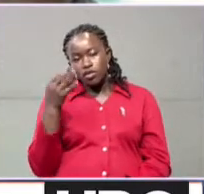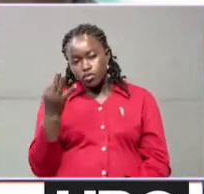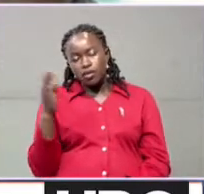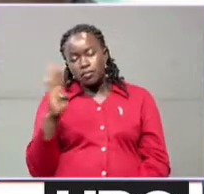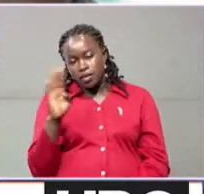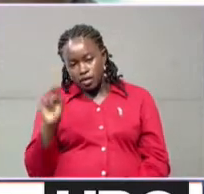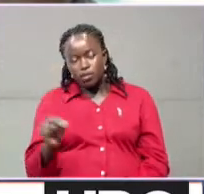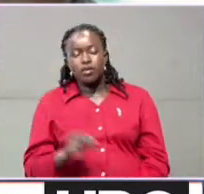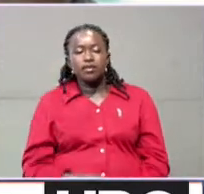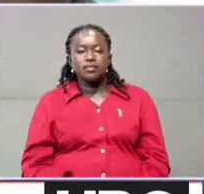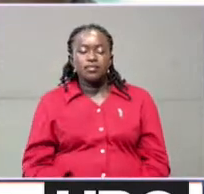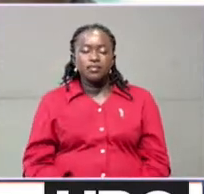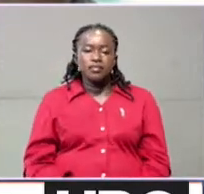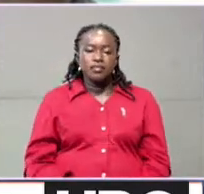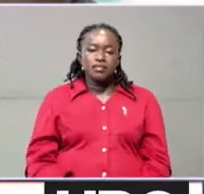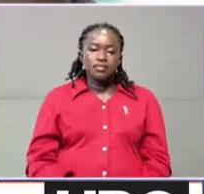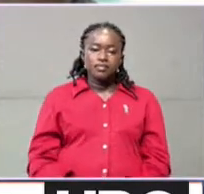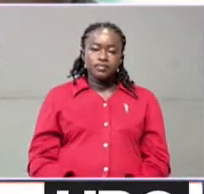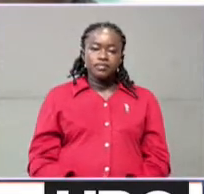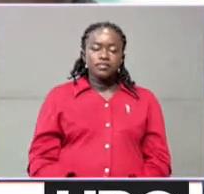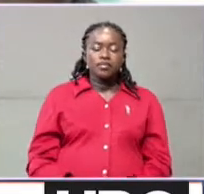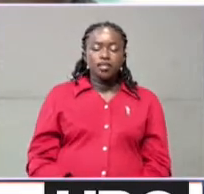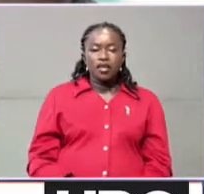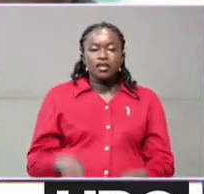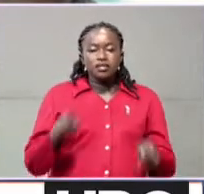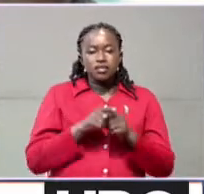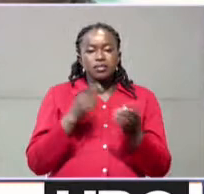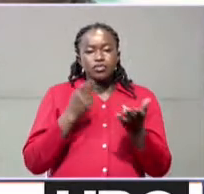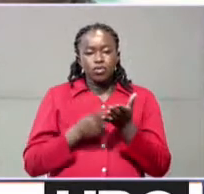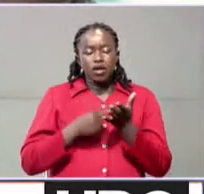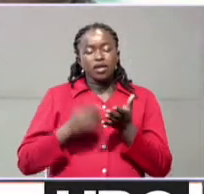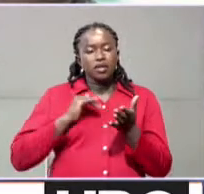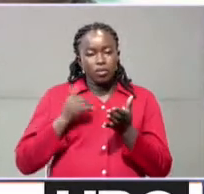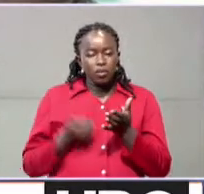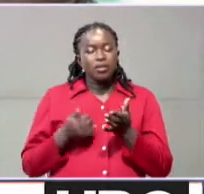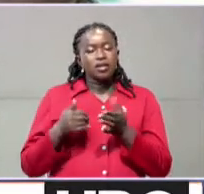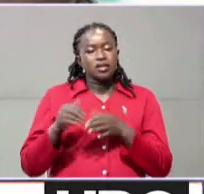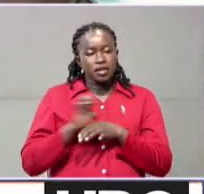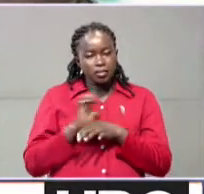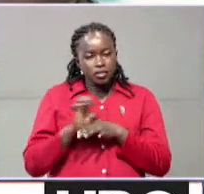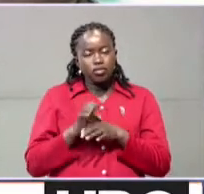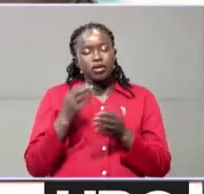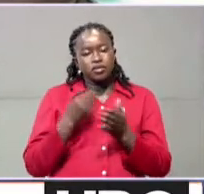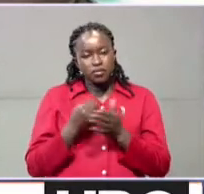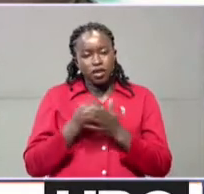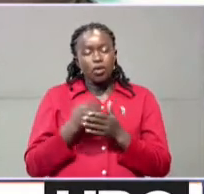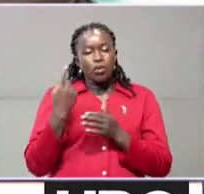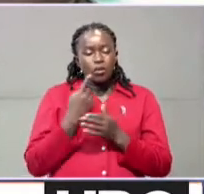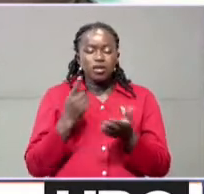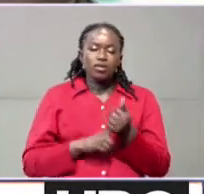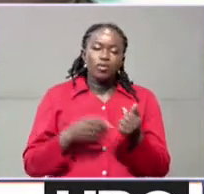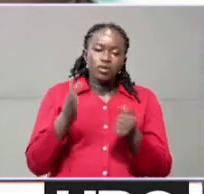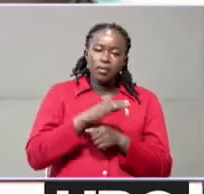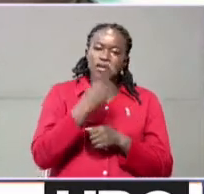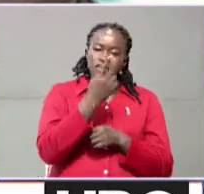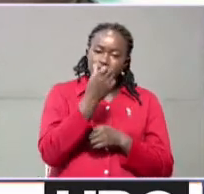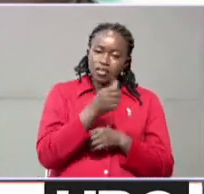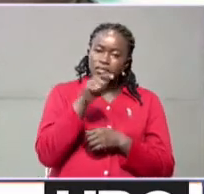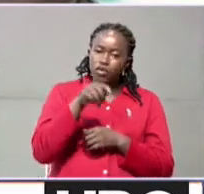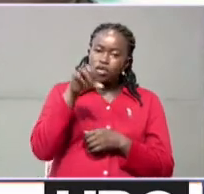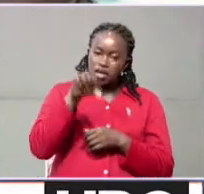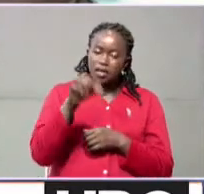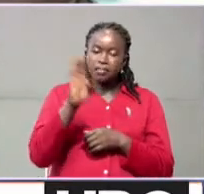billion this past while the uganda women entrepreneurship fund only recovered 16.9 billion that is